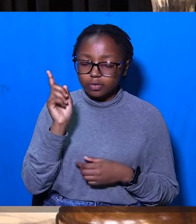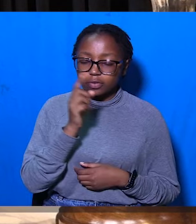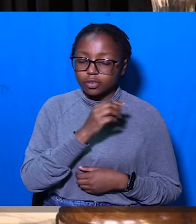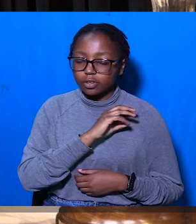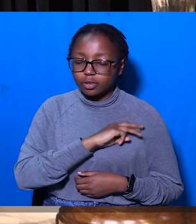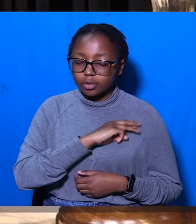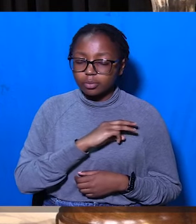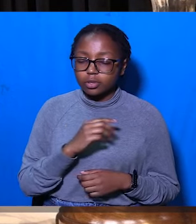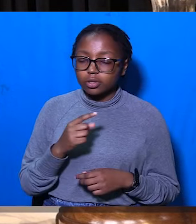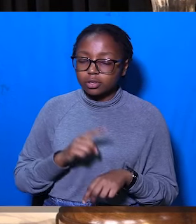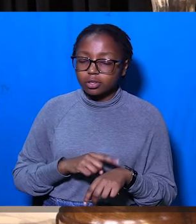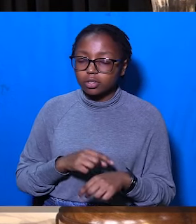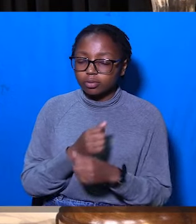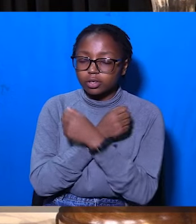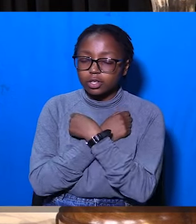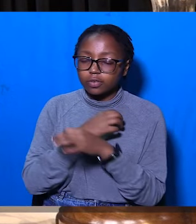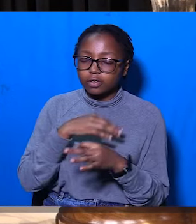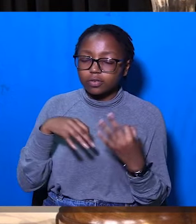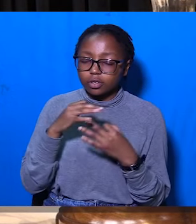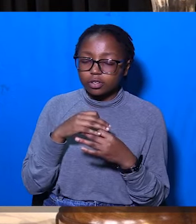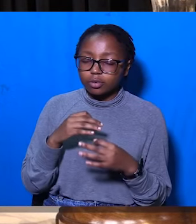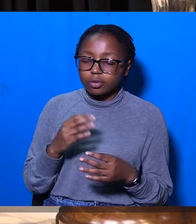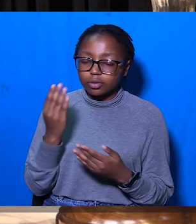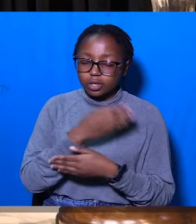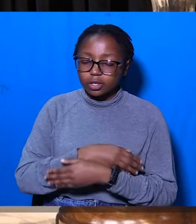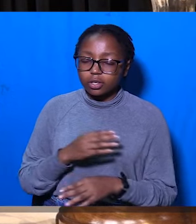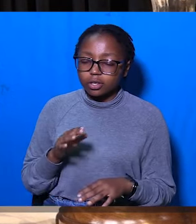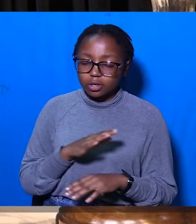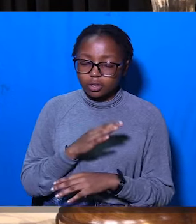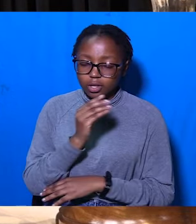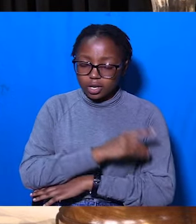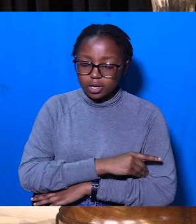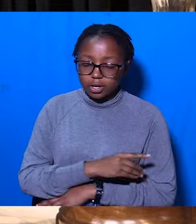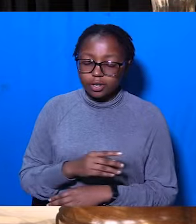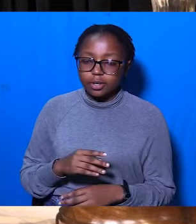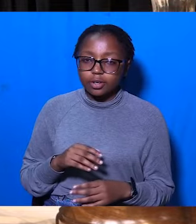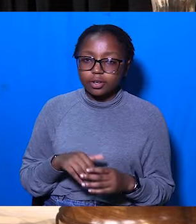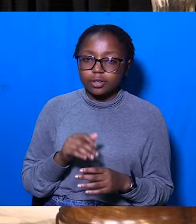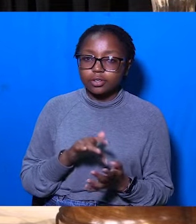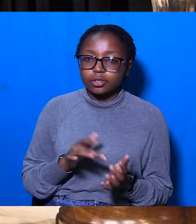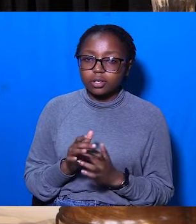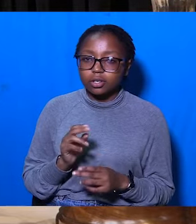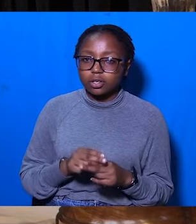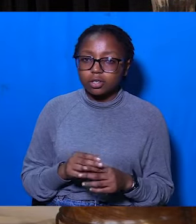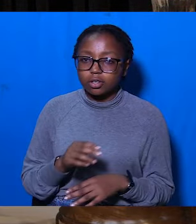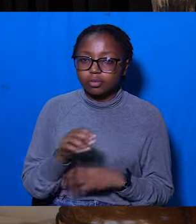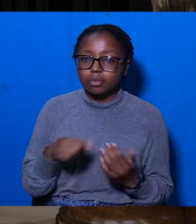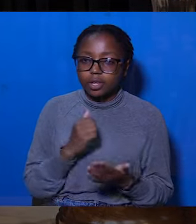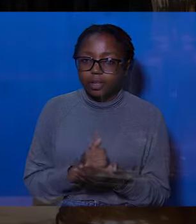as we fellowship with you night and day. In Jesus' name, amen. God bless you. See you tomorrow, even for our next session.